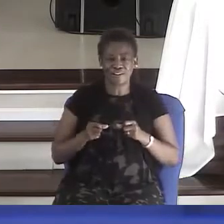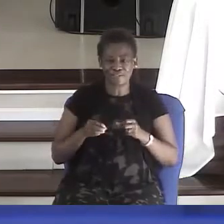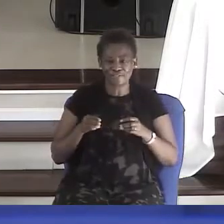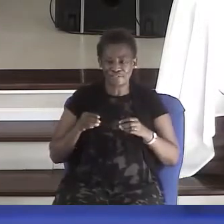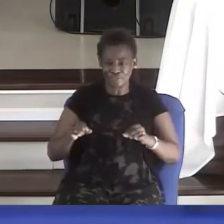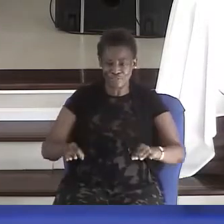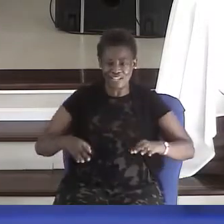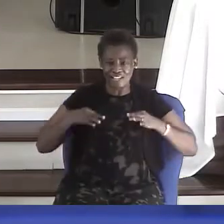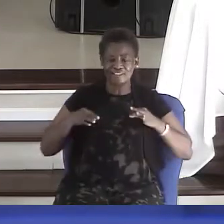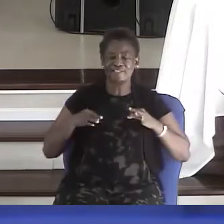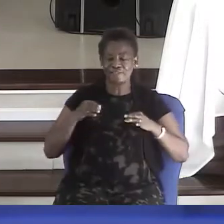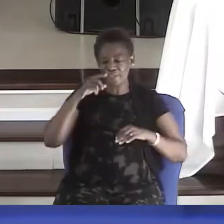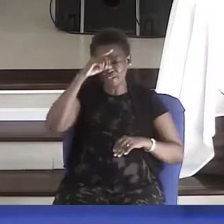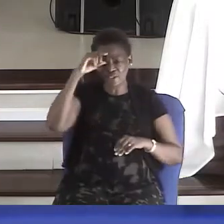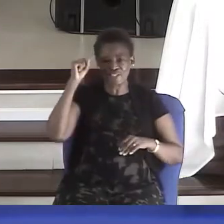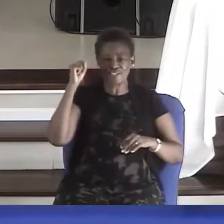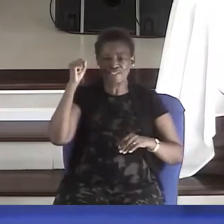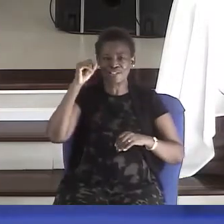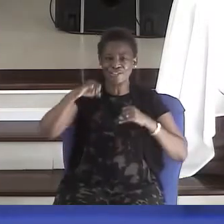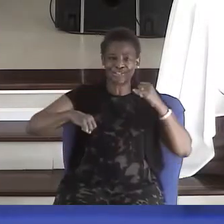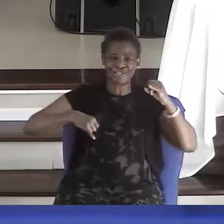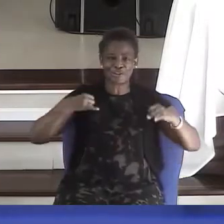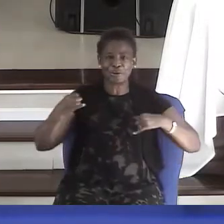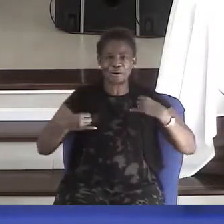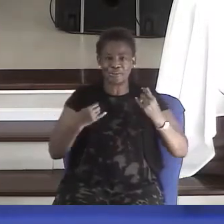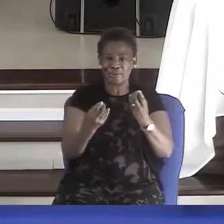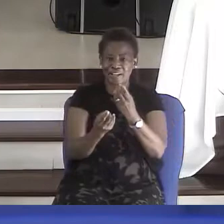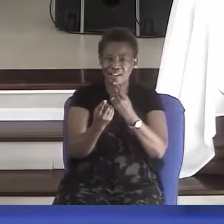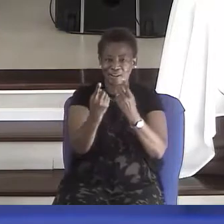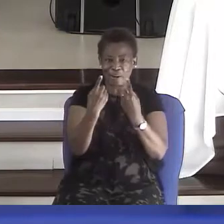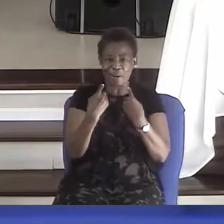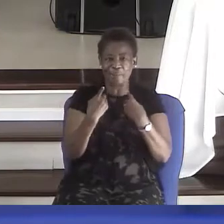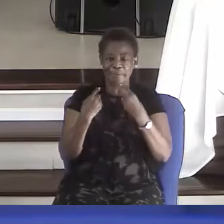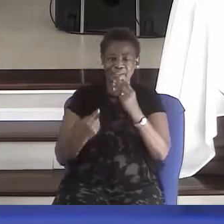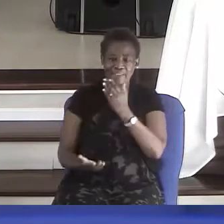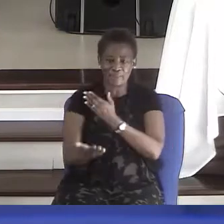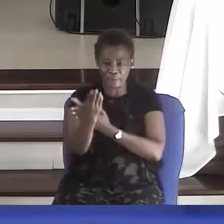Joy will come in the morning.